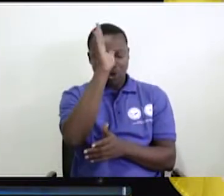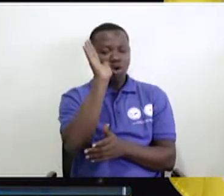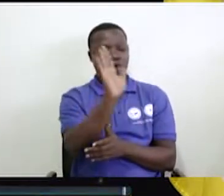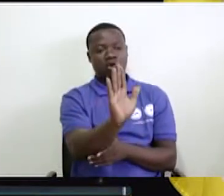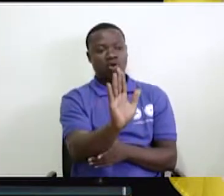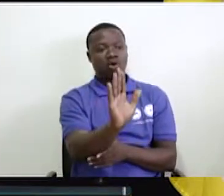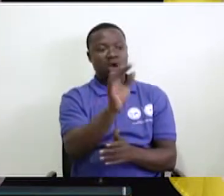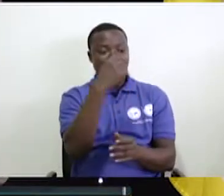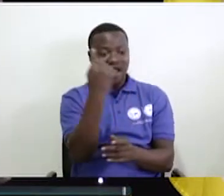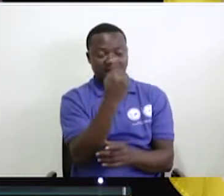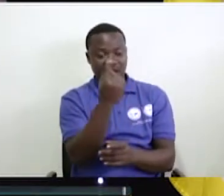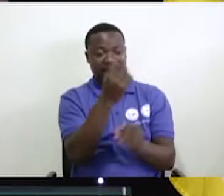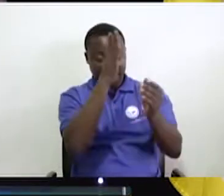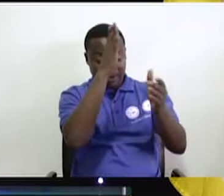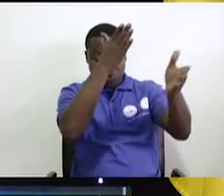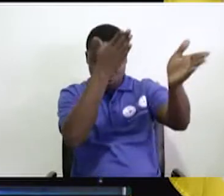yours unless your dad